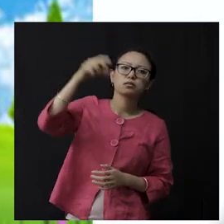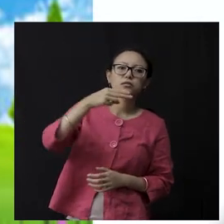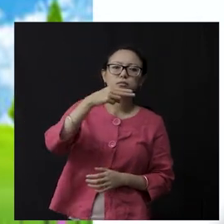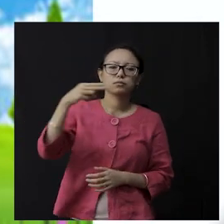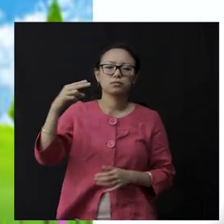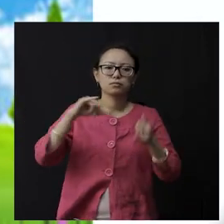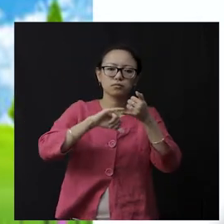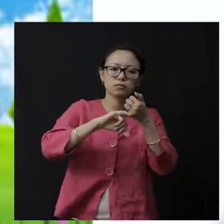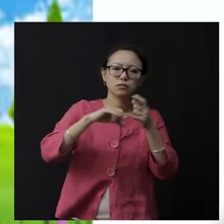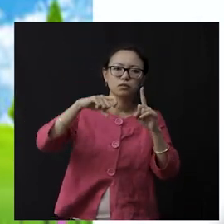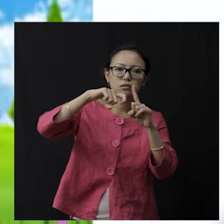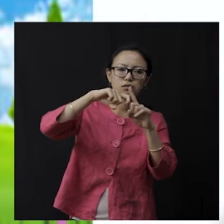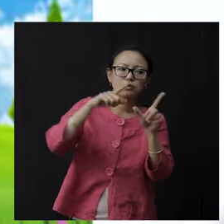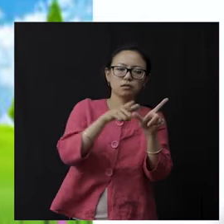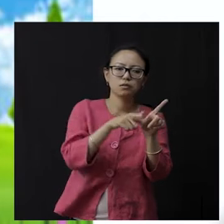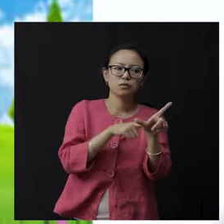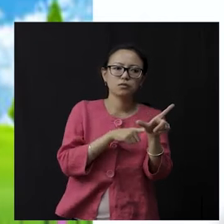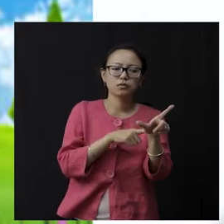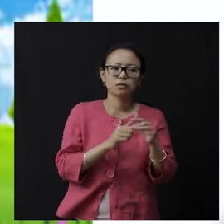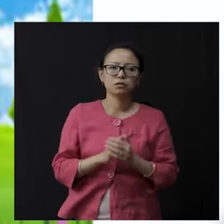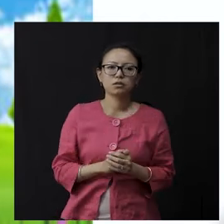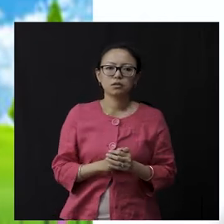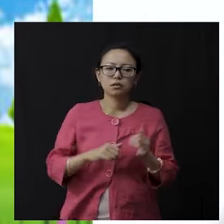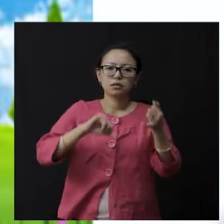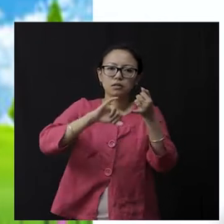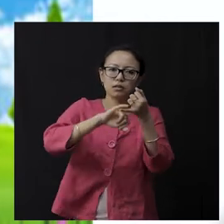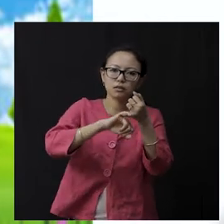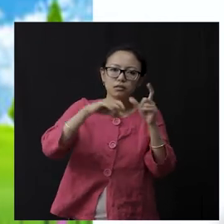sky. What is it, children?